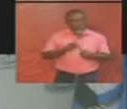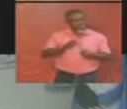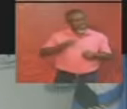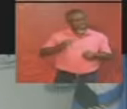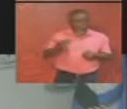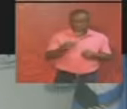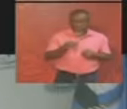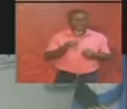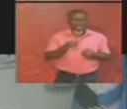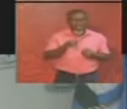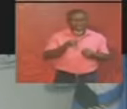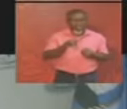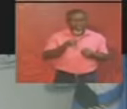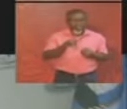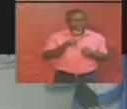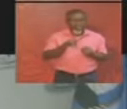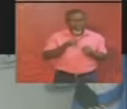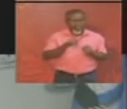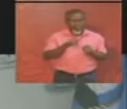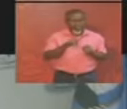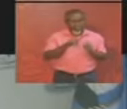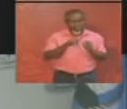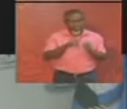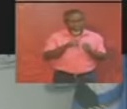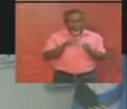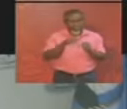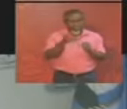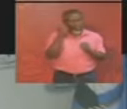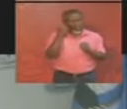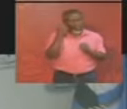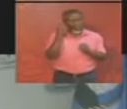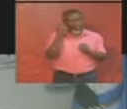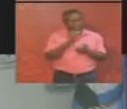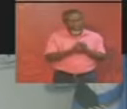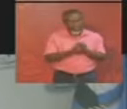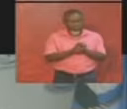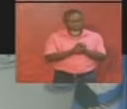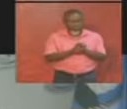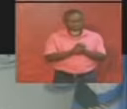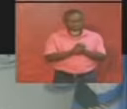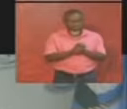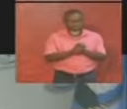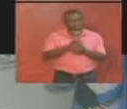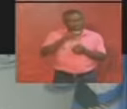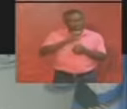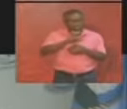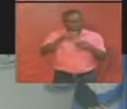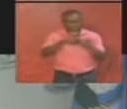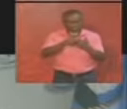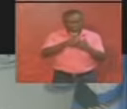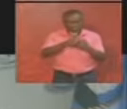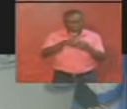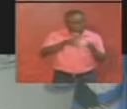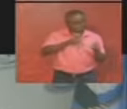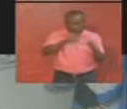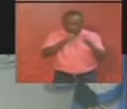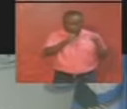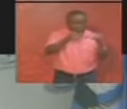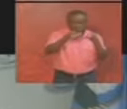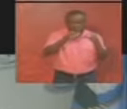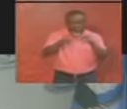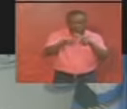going on, it actually affects everyone because everyone is able to move around. So even if there are